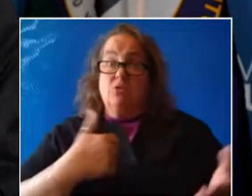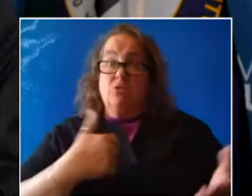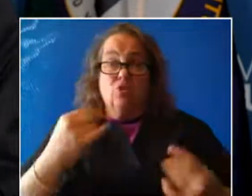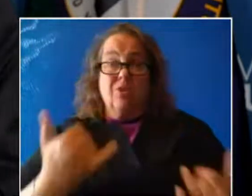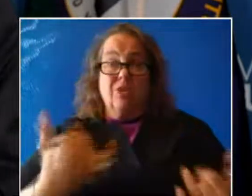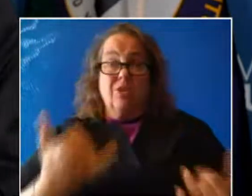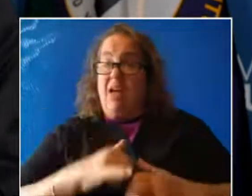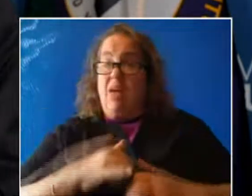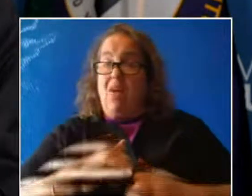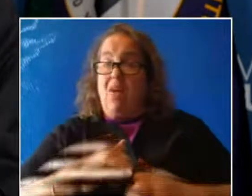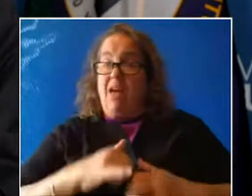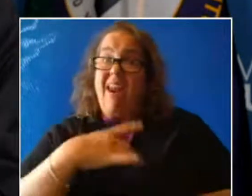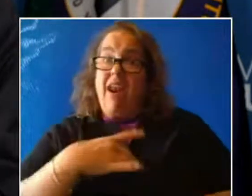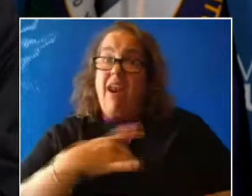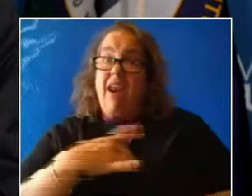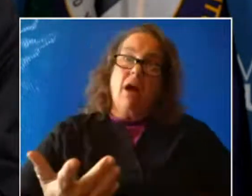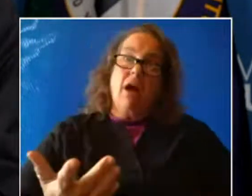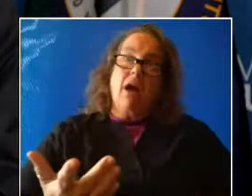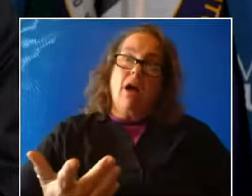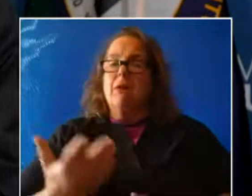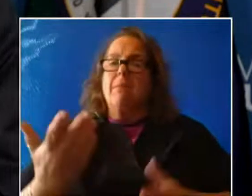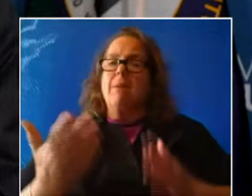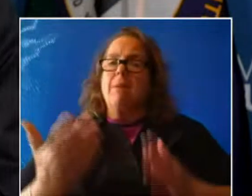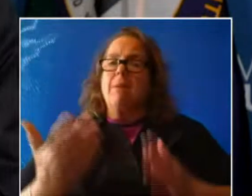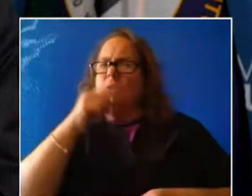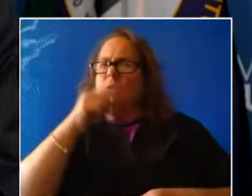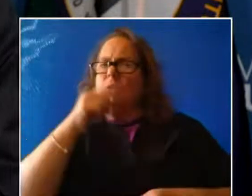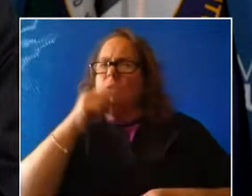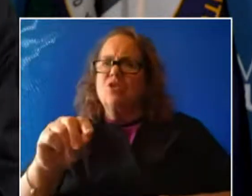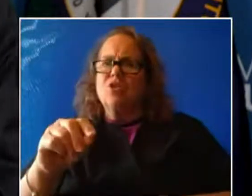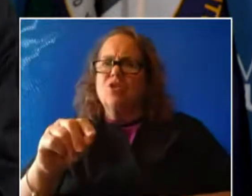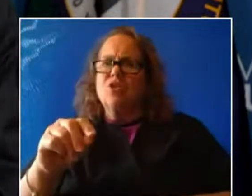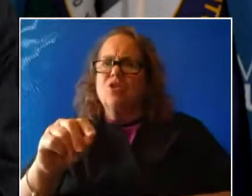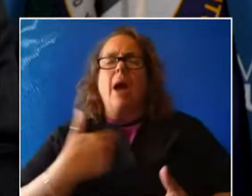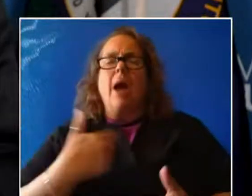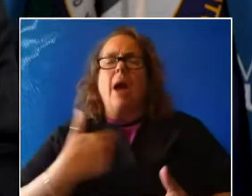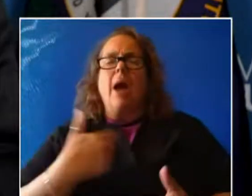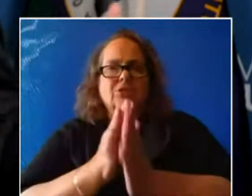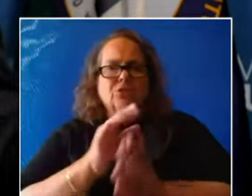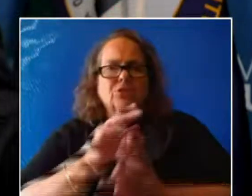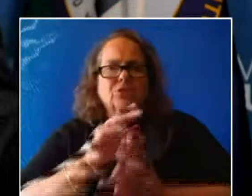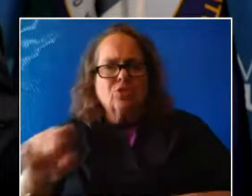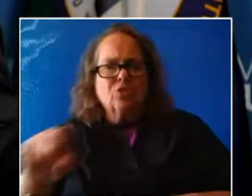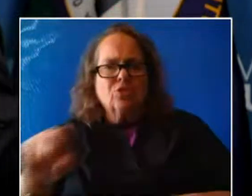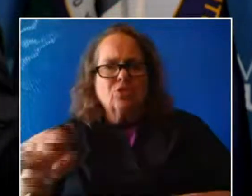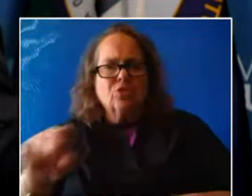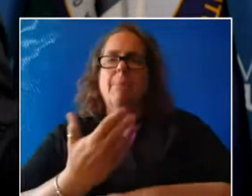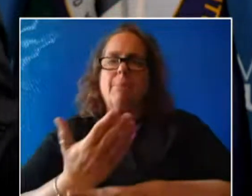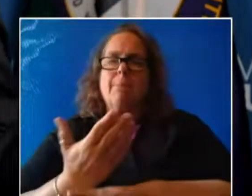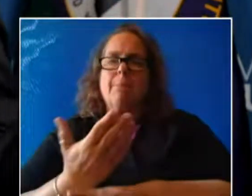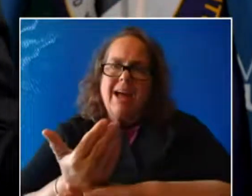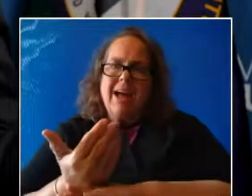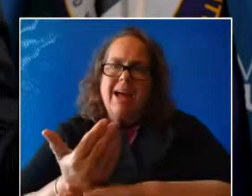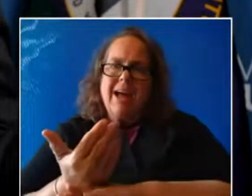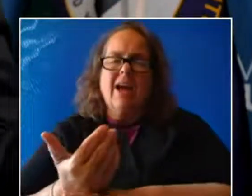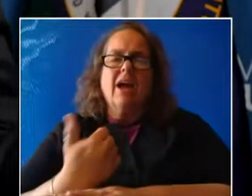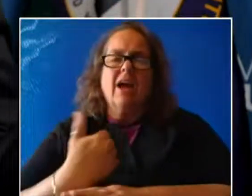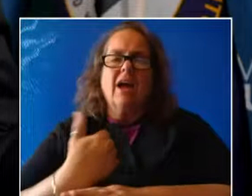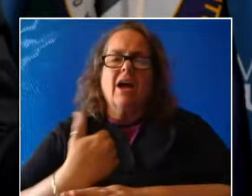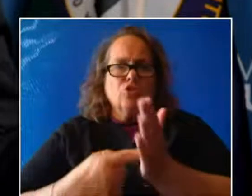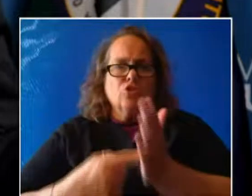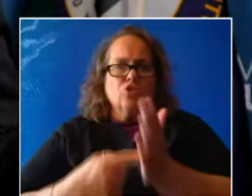I'm asking, I'll beg, I'll show you the science, I'll bring you